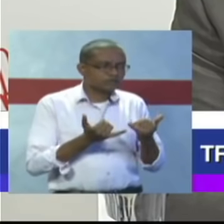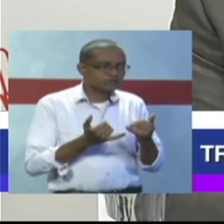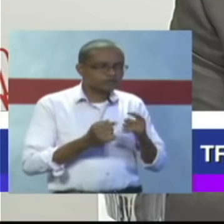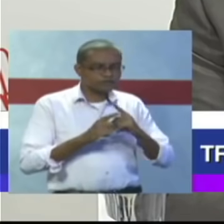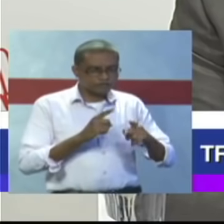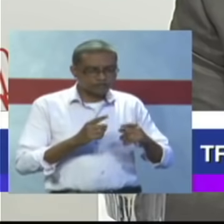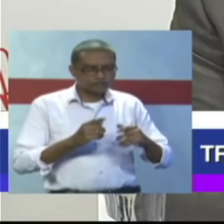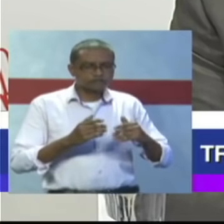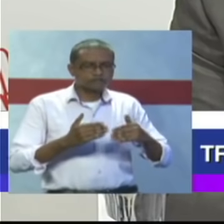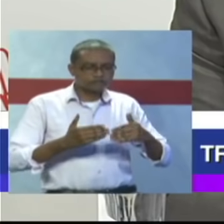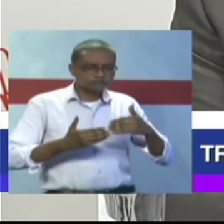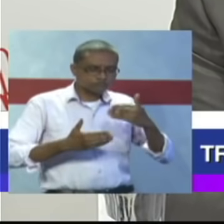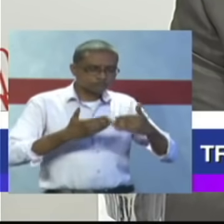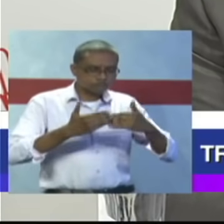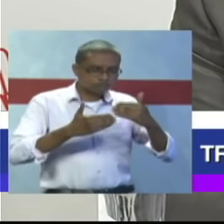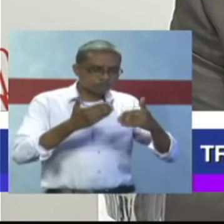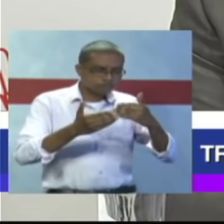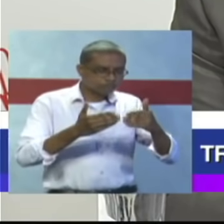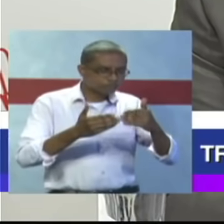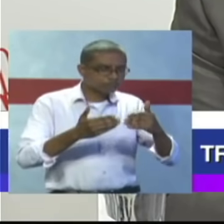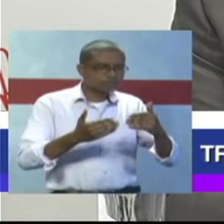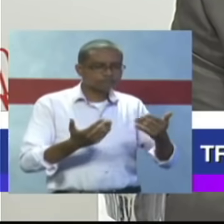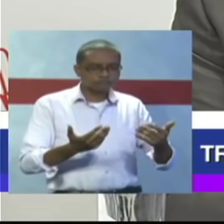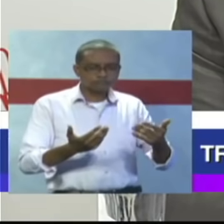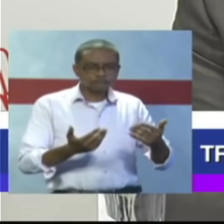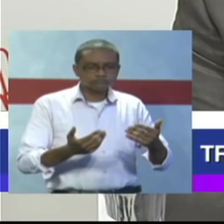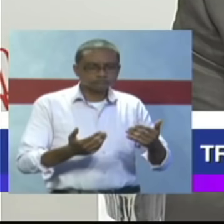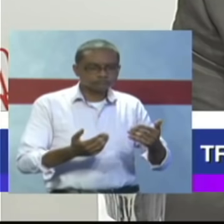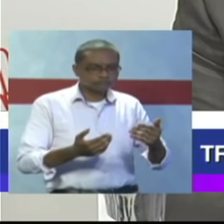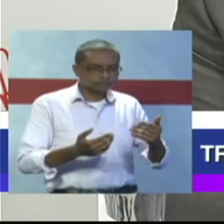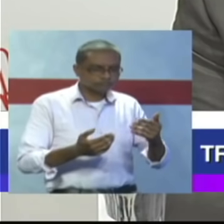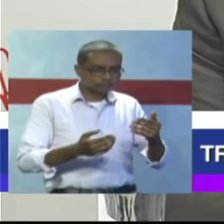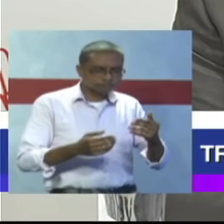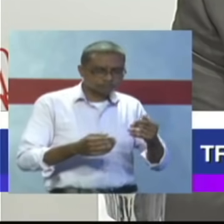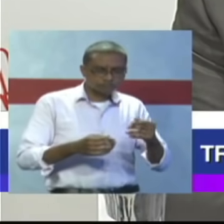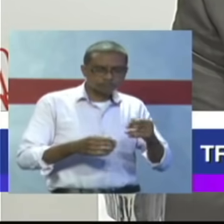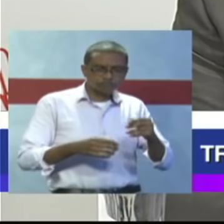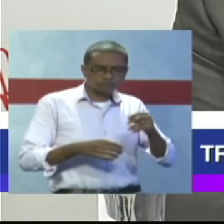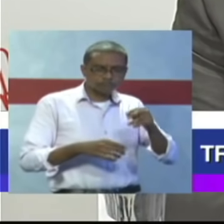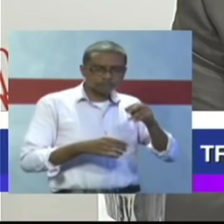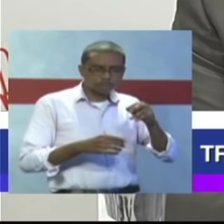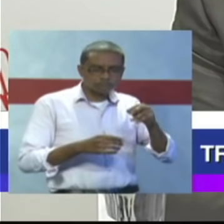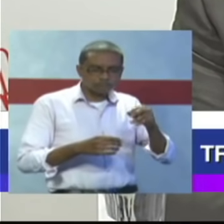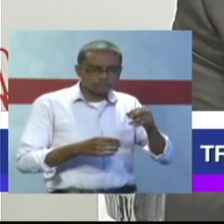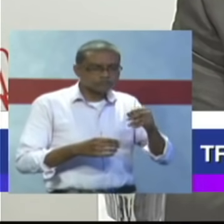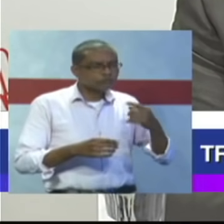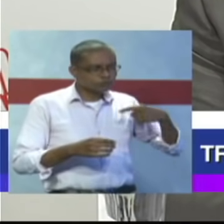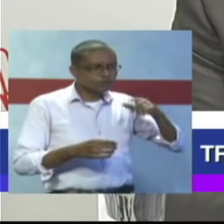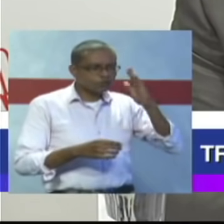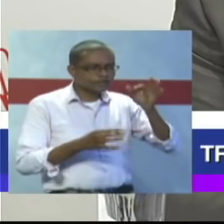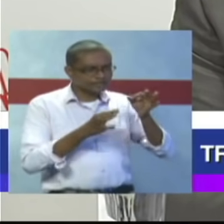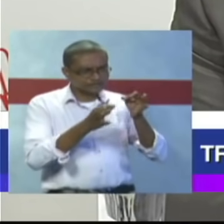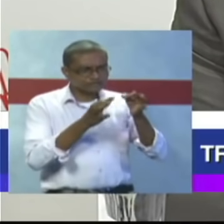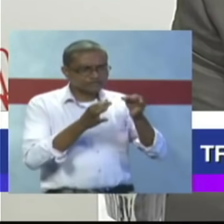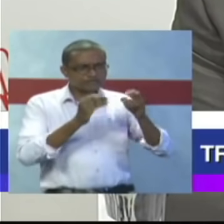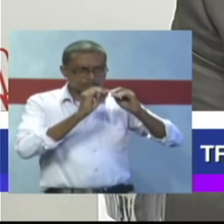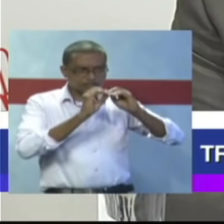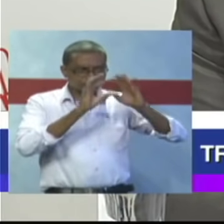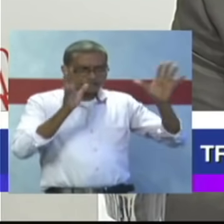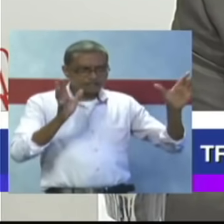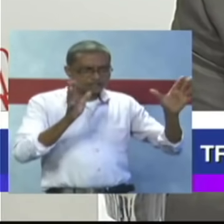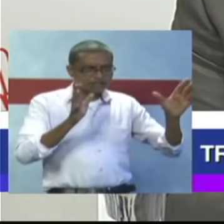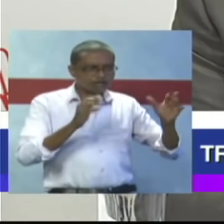the digitization goes forward, the mechanisms that will be accepted will be made clear, and those will be hosted on the ministry's